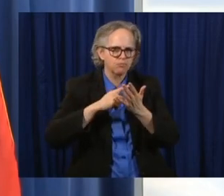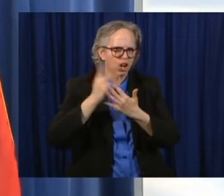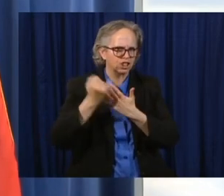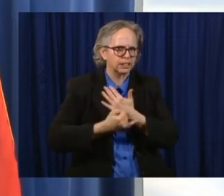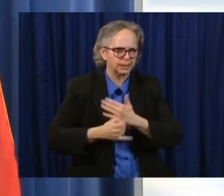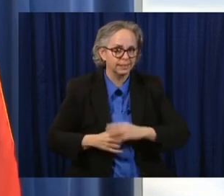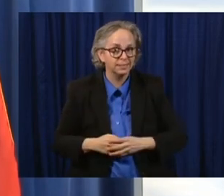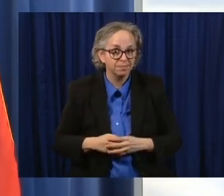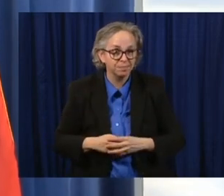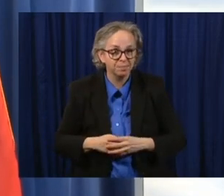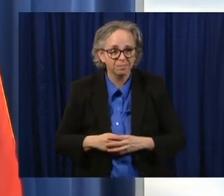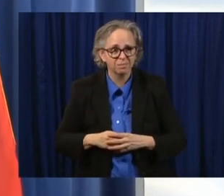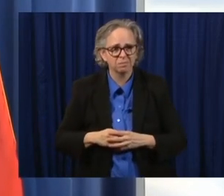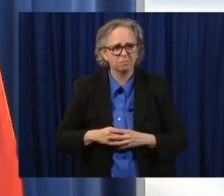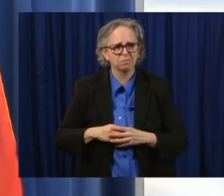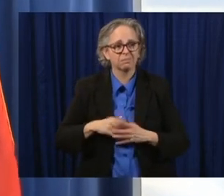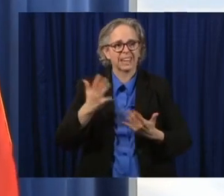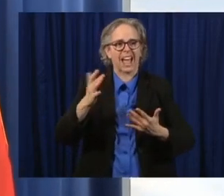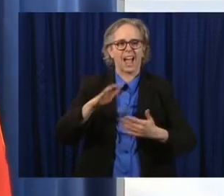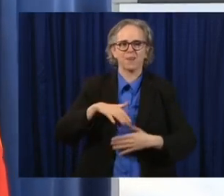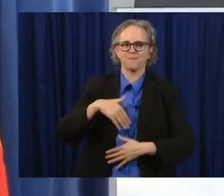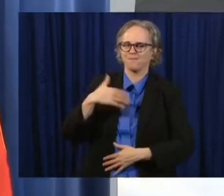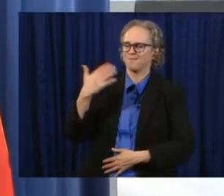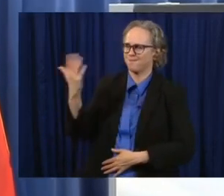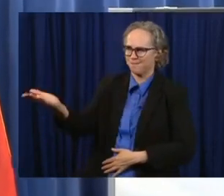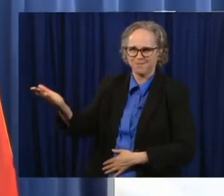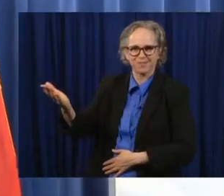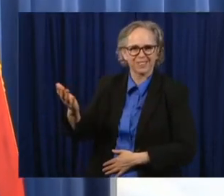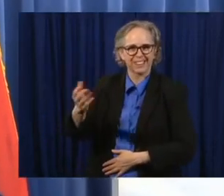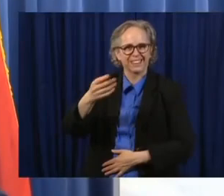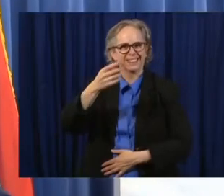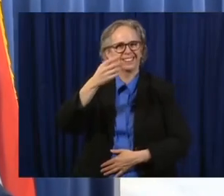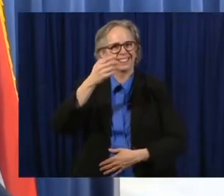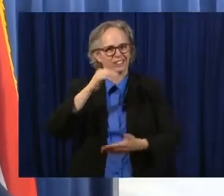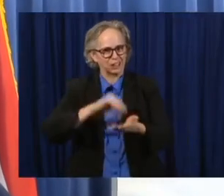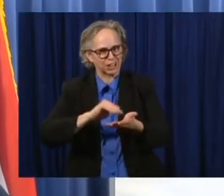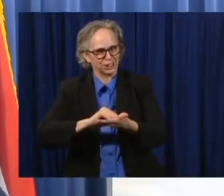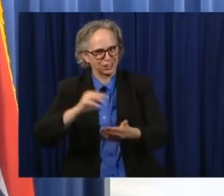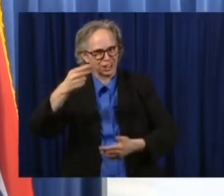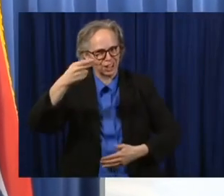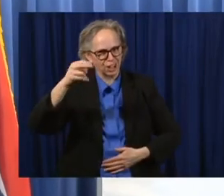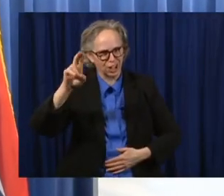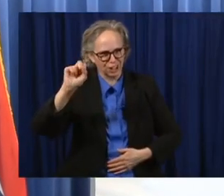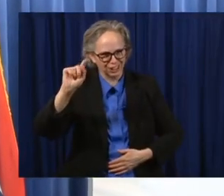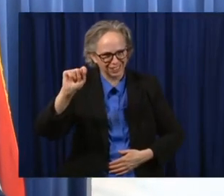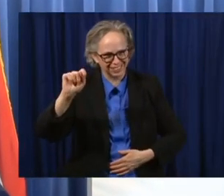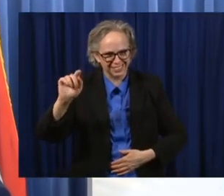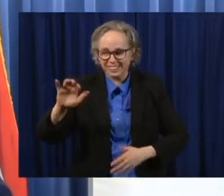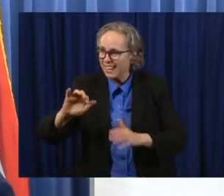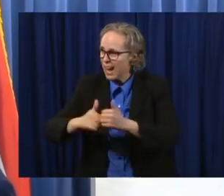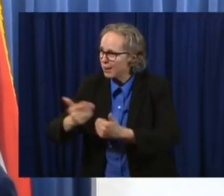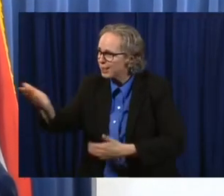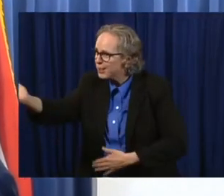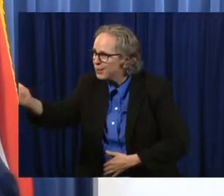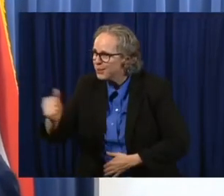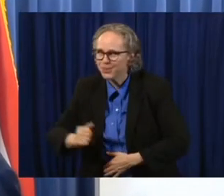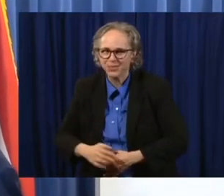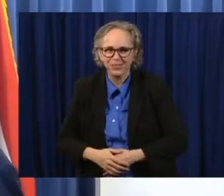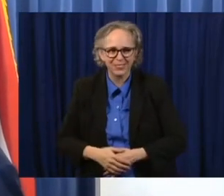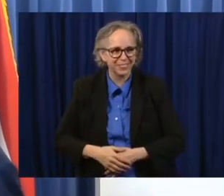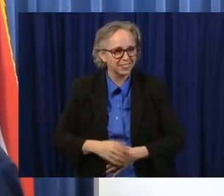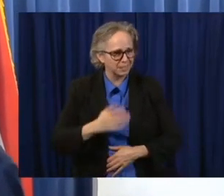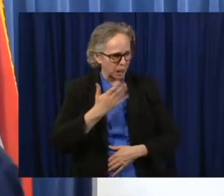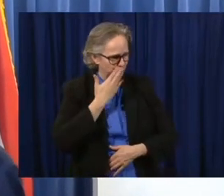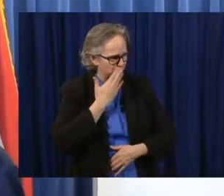Hurst to help us explain this. And Doctor, what I'm going to do. How you doing? Good to see you. I'm doing fine.